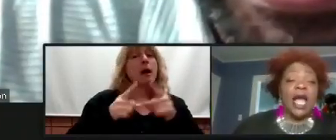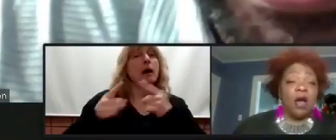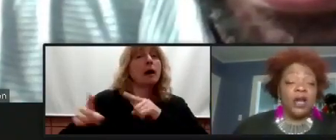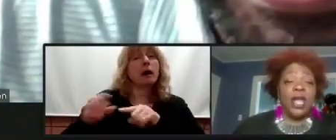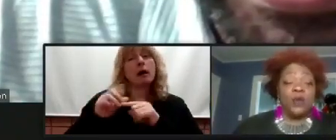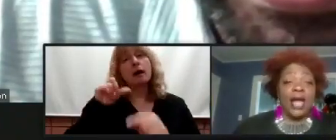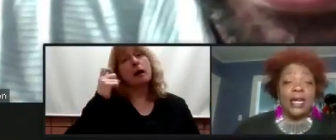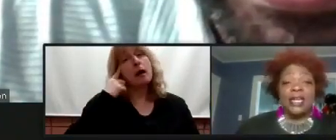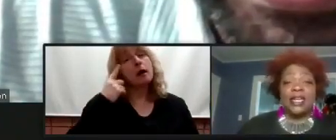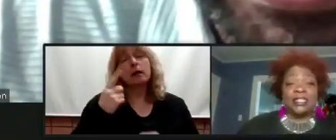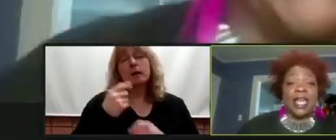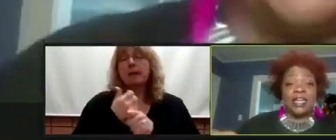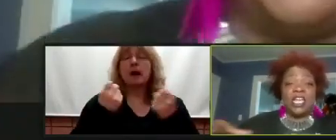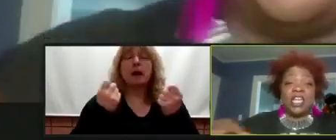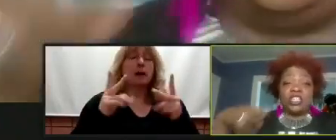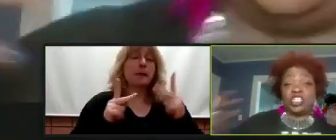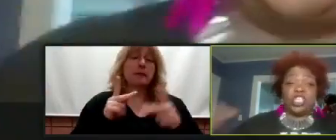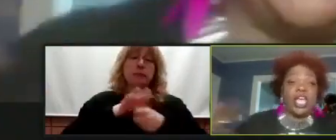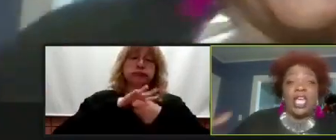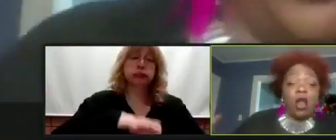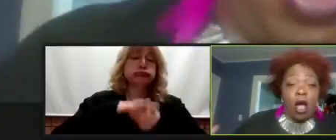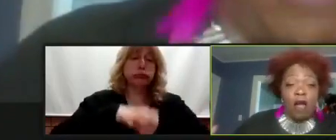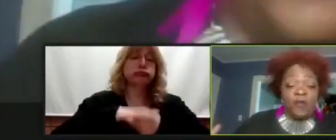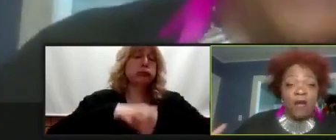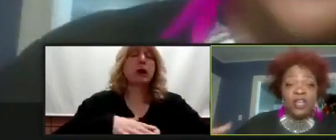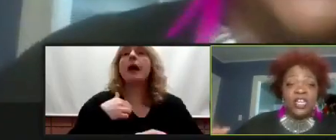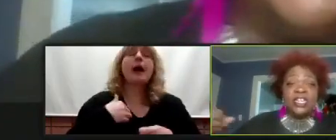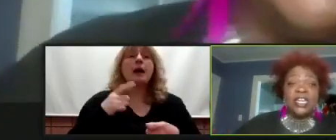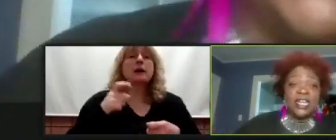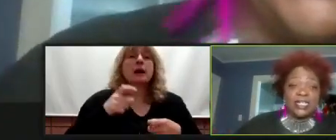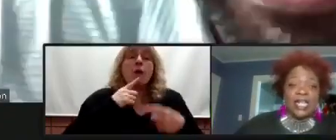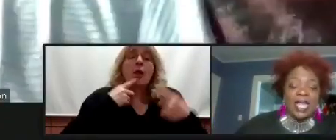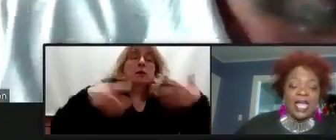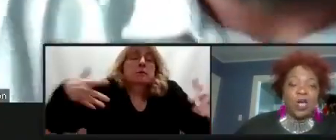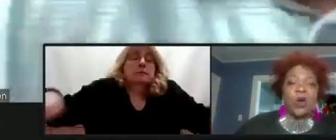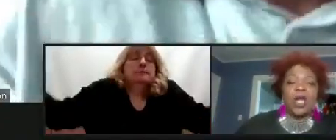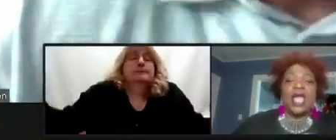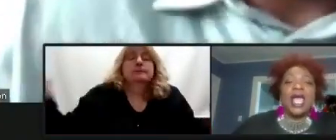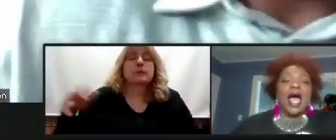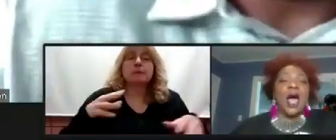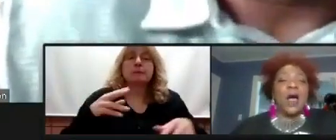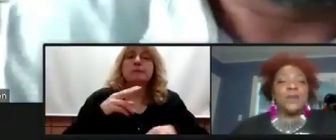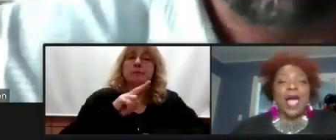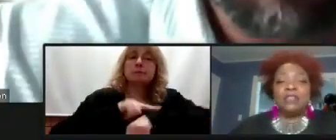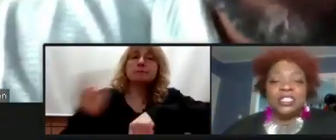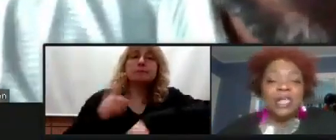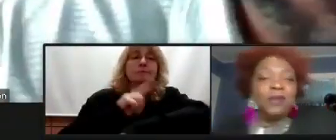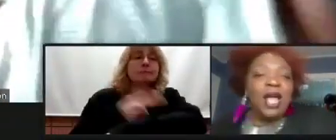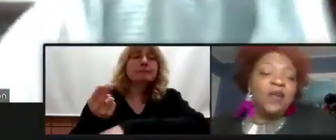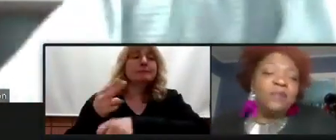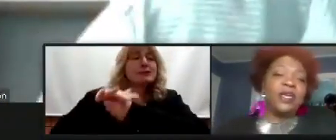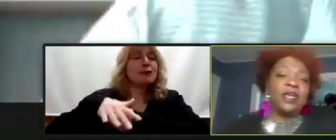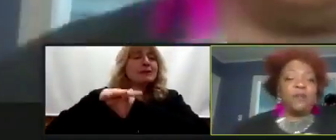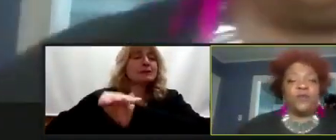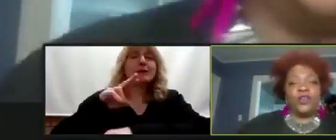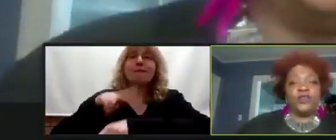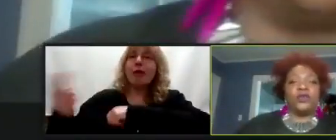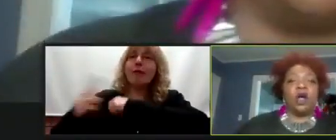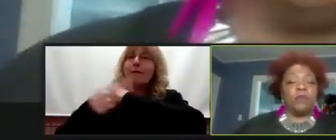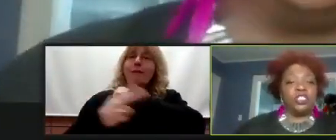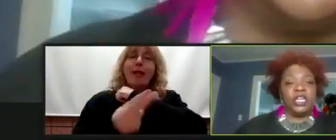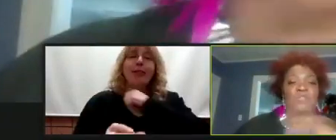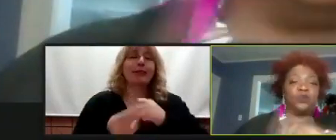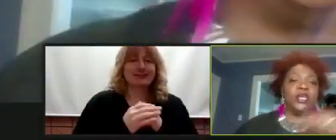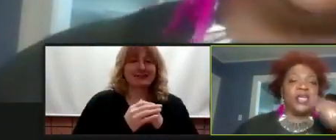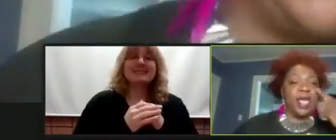folks out, and I needed that shaking off. I really needed that. So I'm not going to be here before you